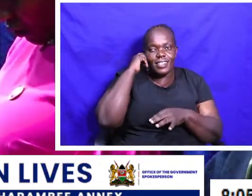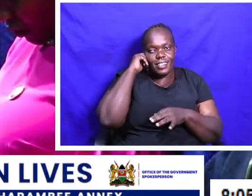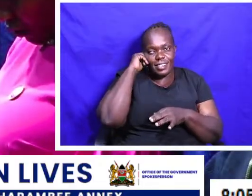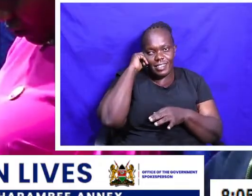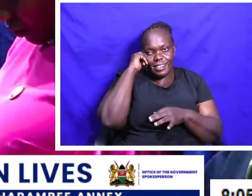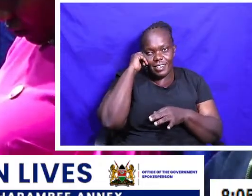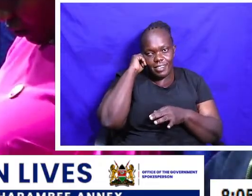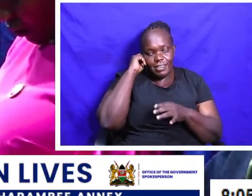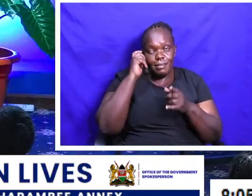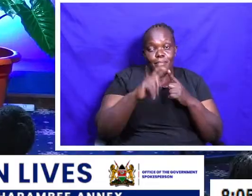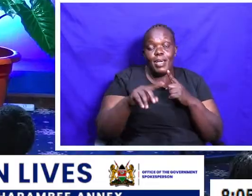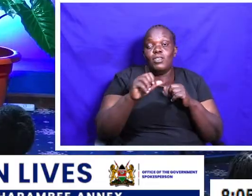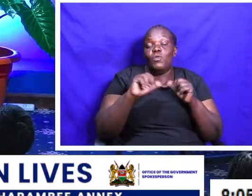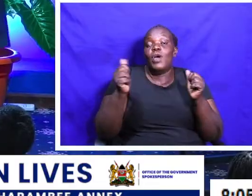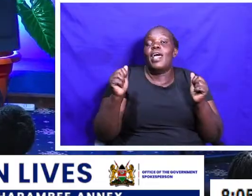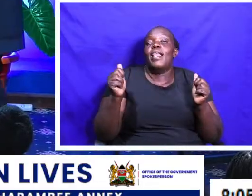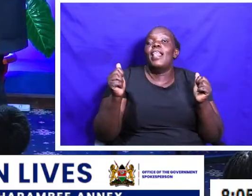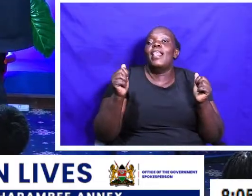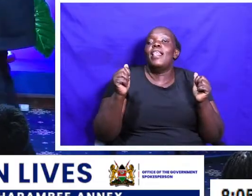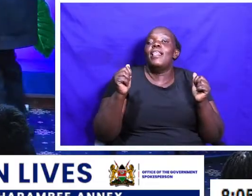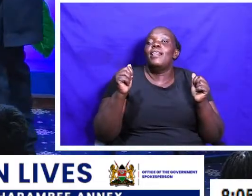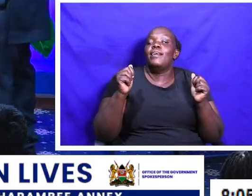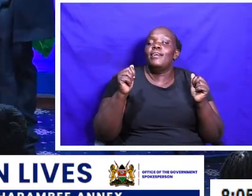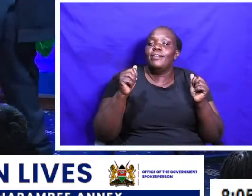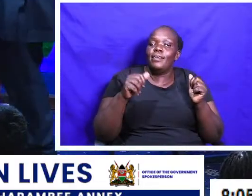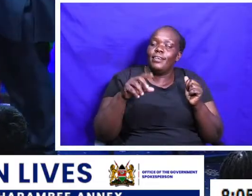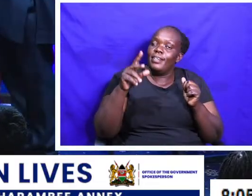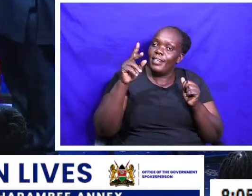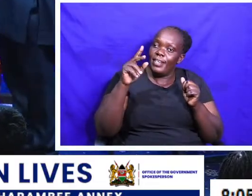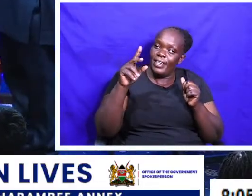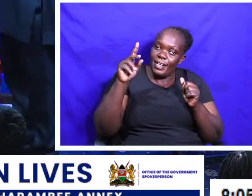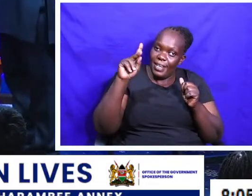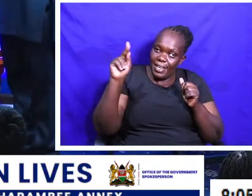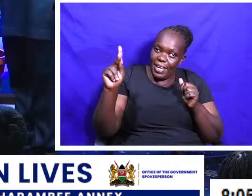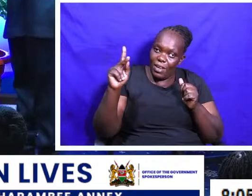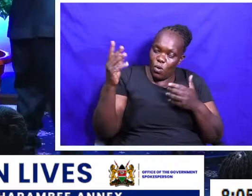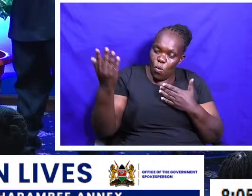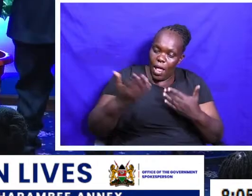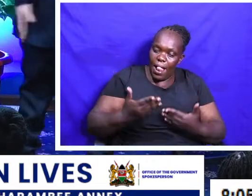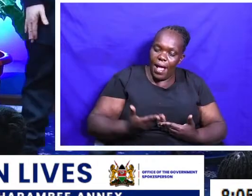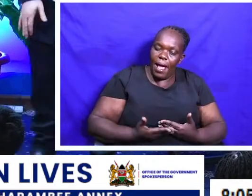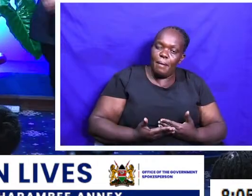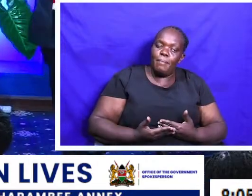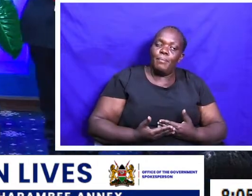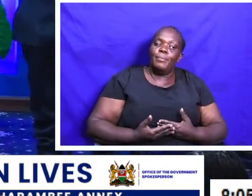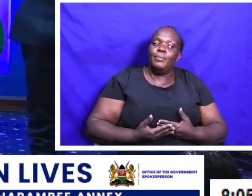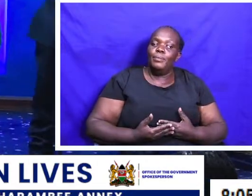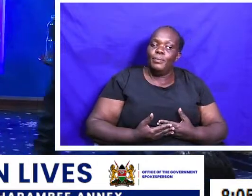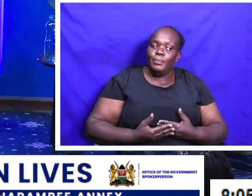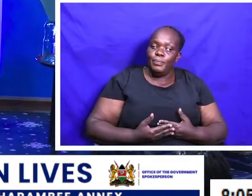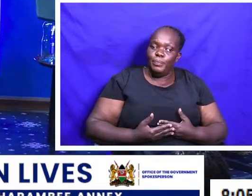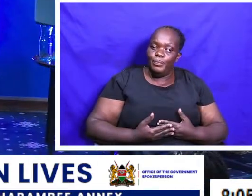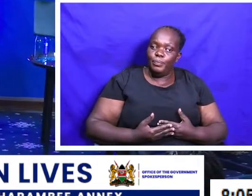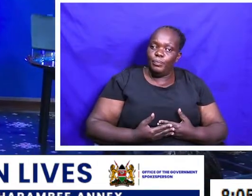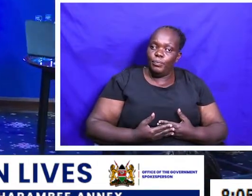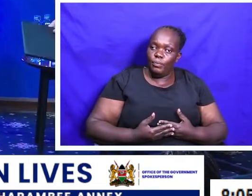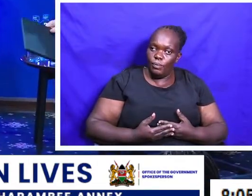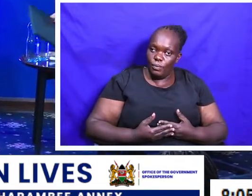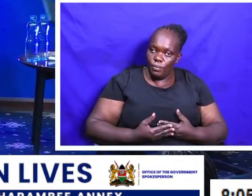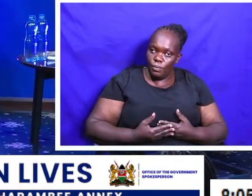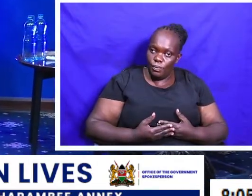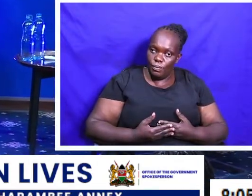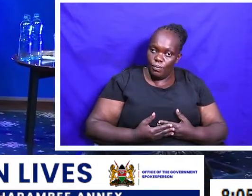mkono lakini tuko sawa. Karibu sana. Karibu sana. Asante. Dekay, yes. Welcome. Asante. We can take the seat. Asante.